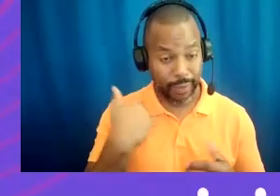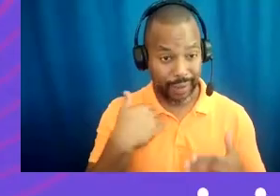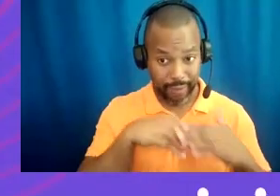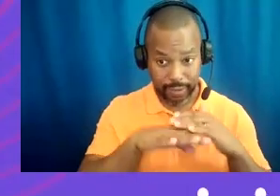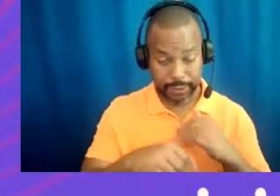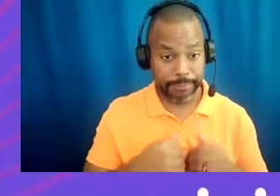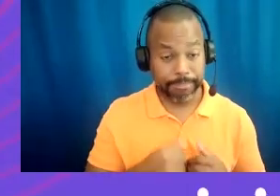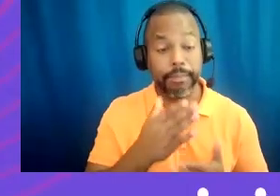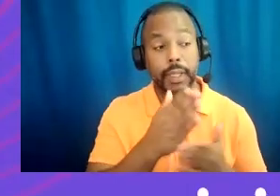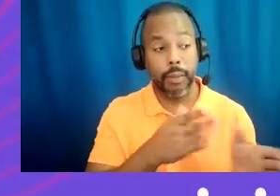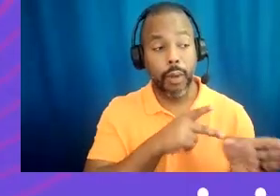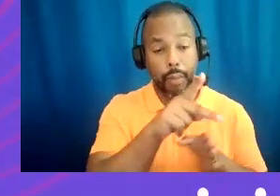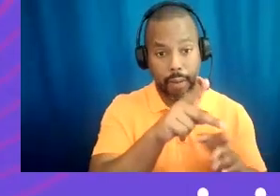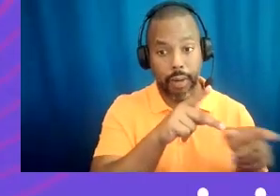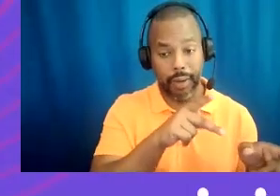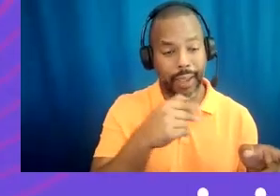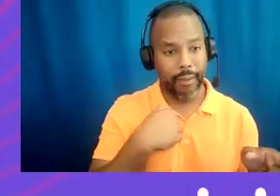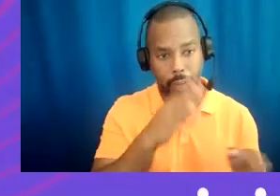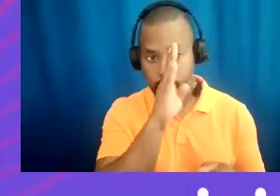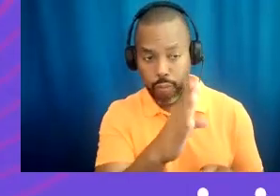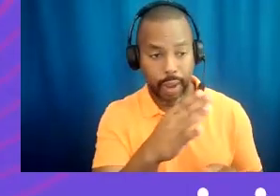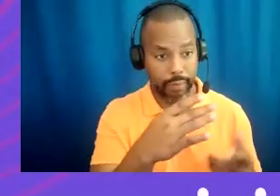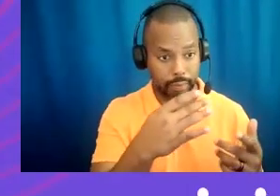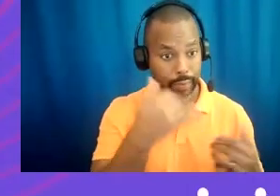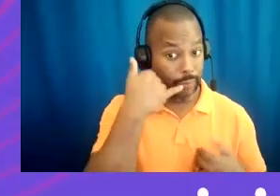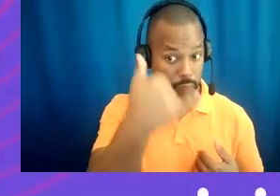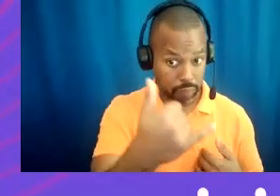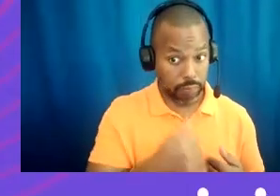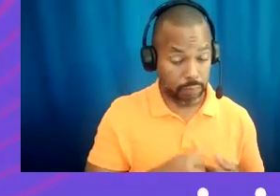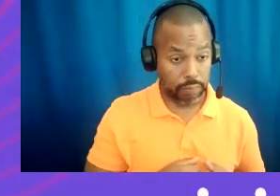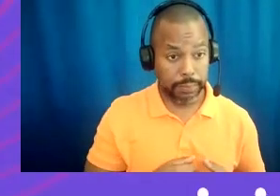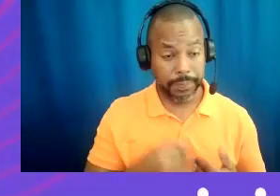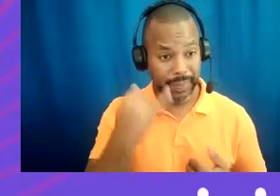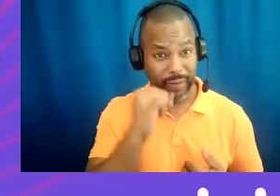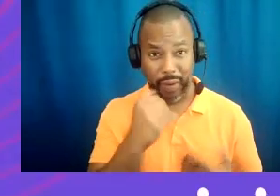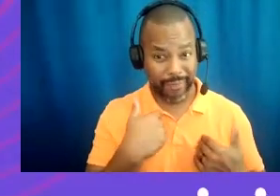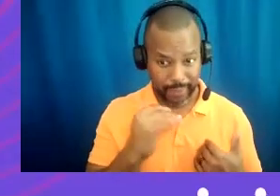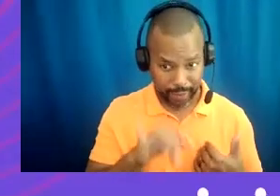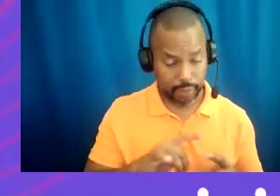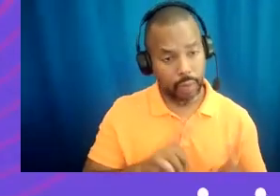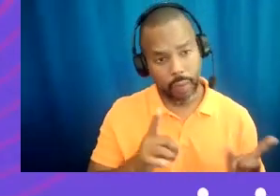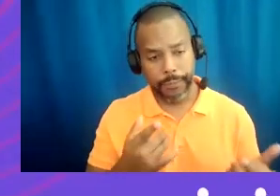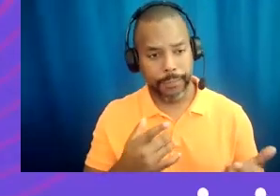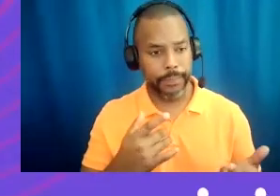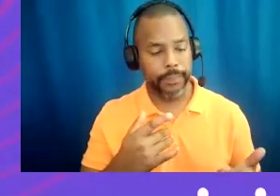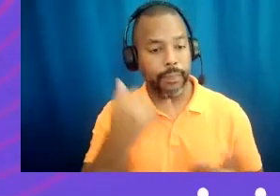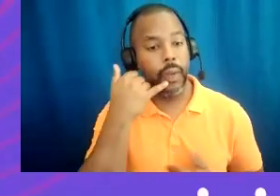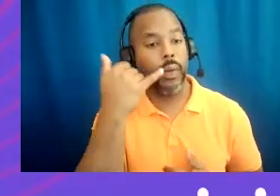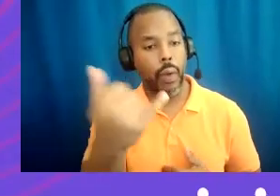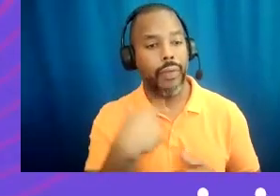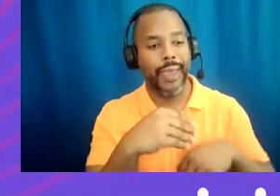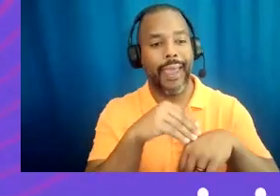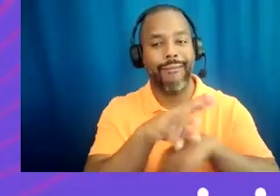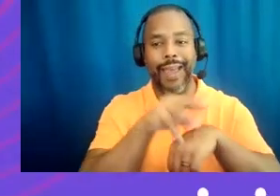Some of your primary care doctors might have a direct line that you can reach them. If you haven't gotten there yet, your next step is to call the advice nurse